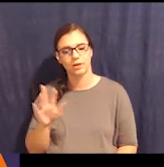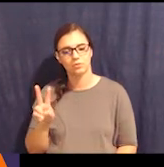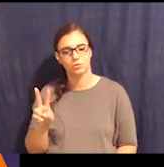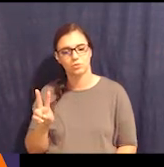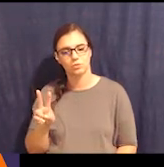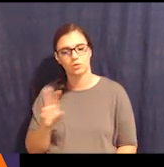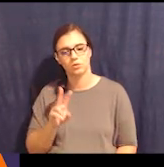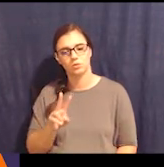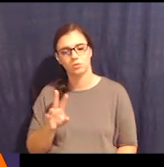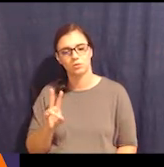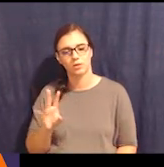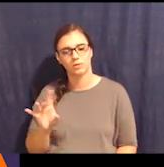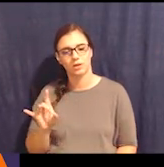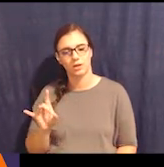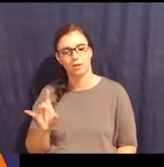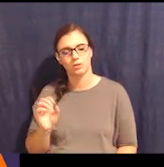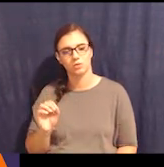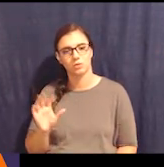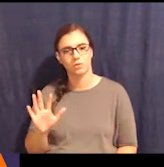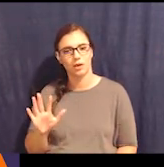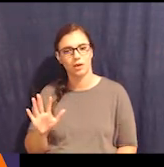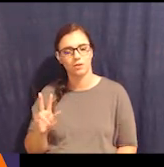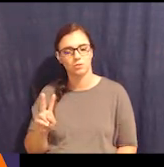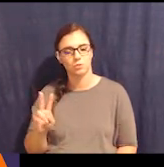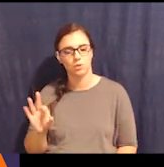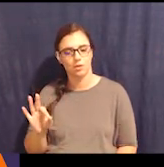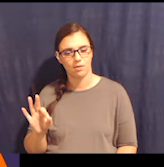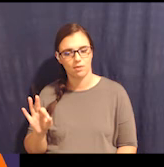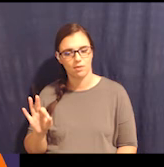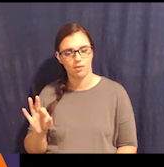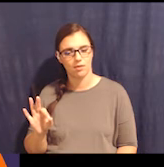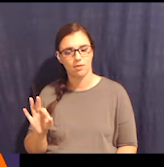352-278-0529. Again, the phone number is